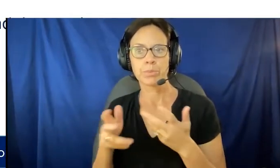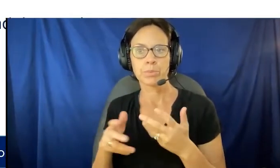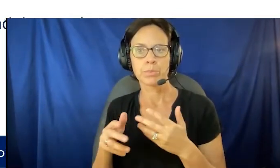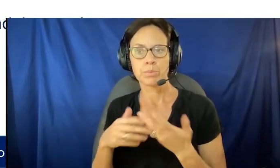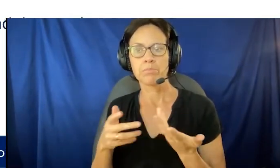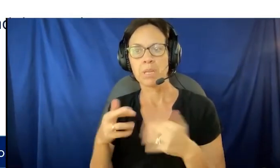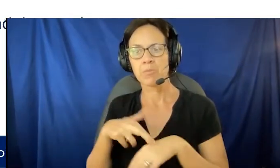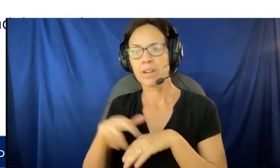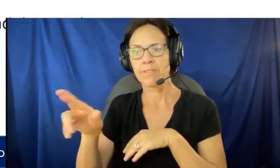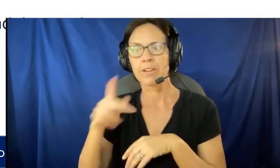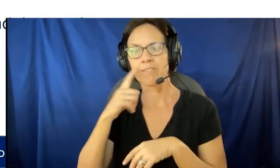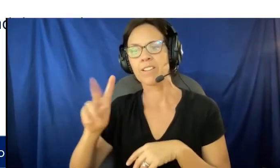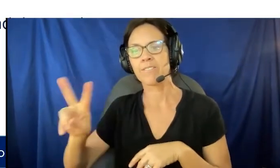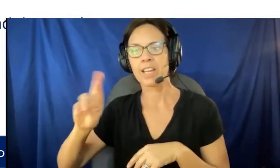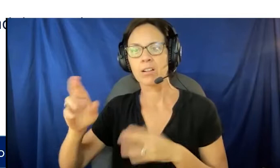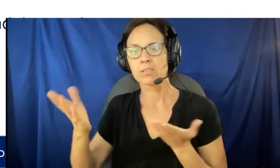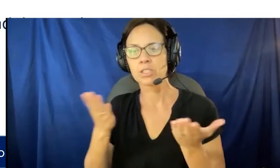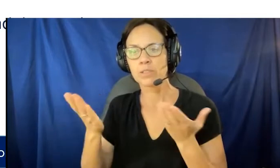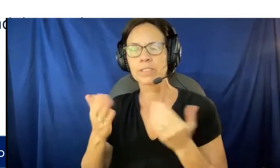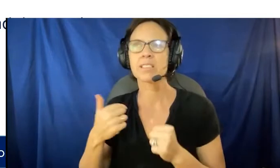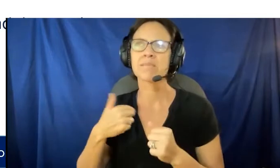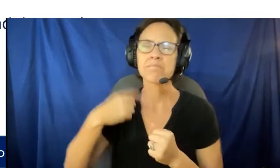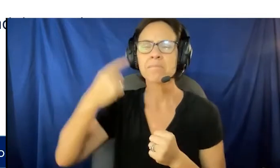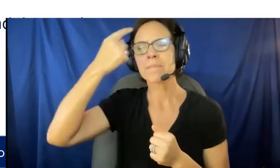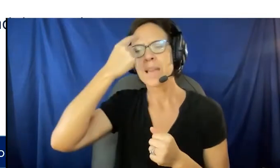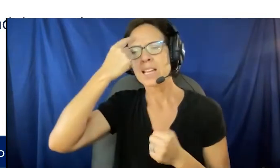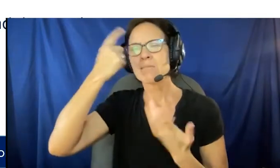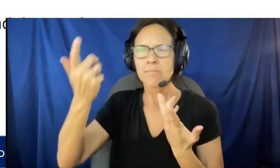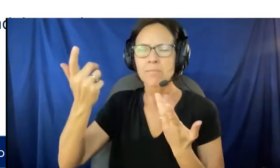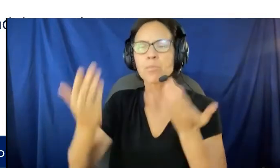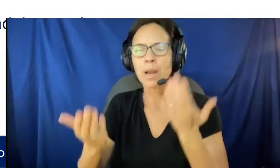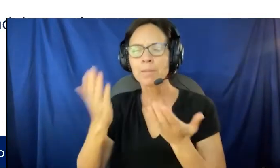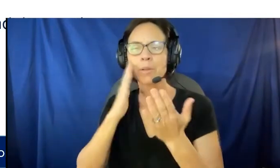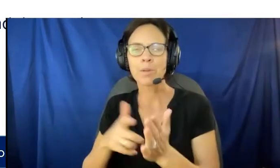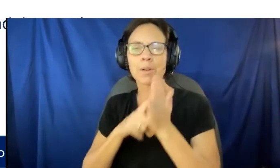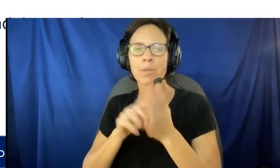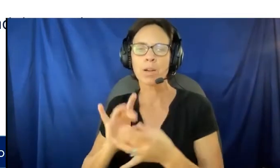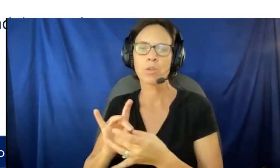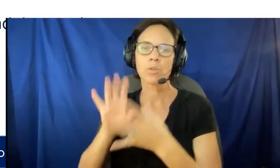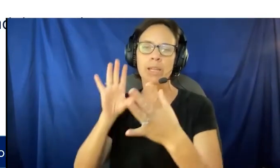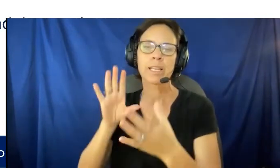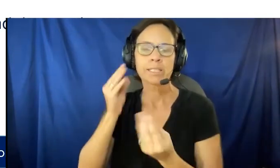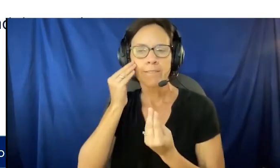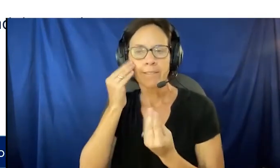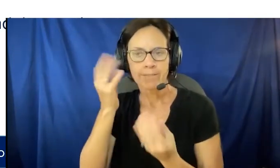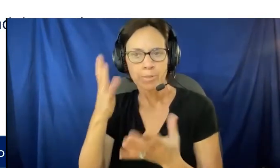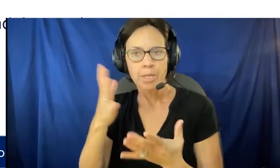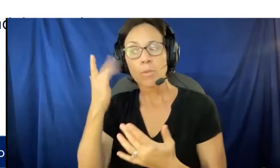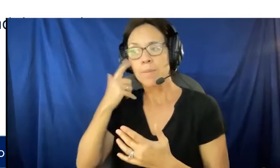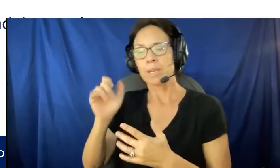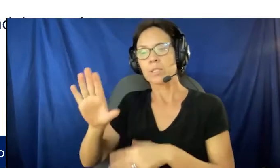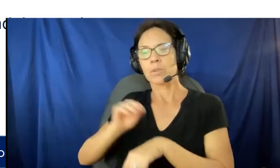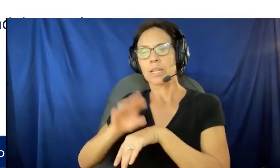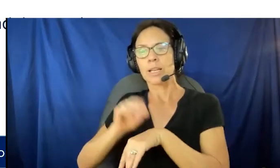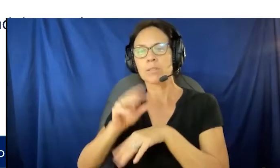be referred to VR. So I would imagine there's a release of information involved, because your counselor